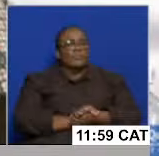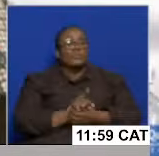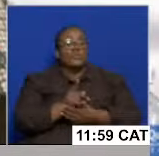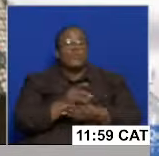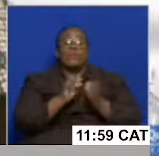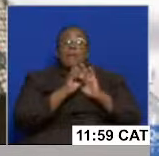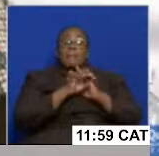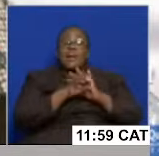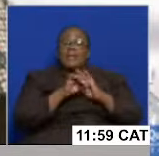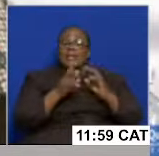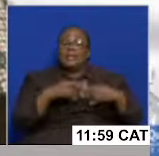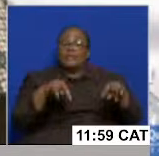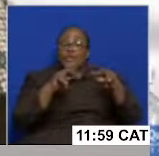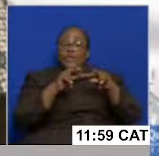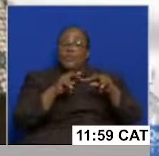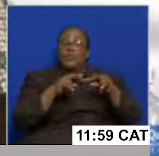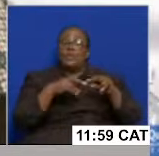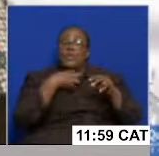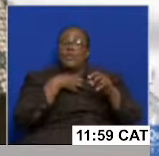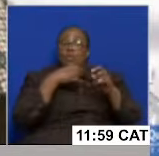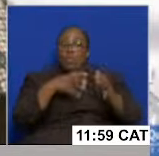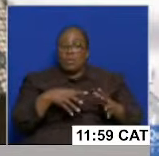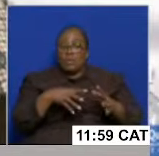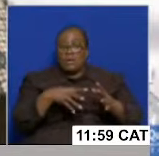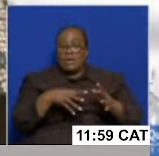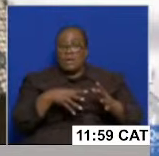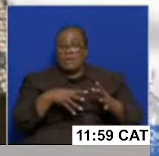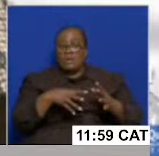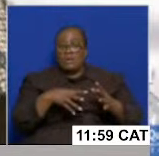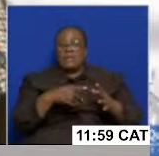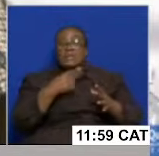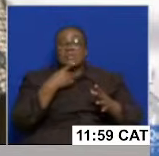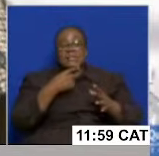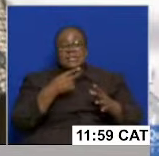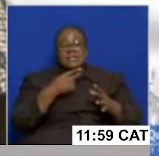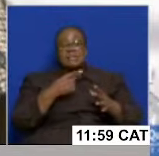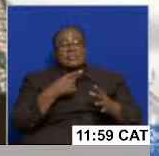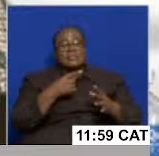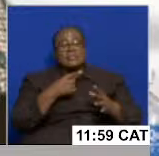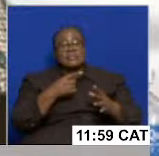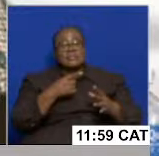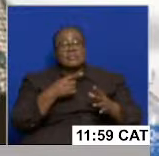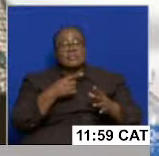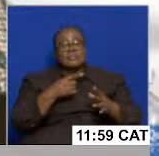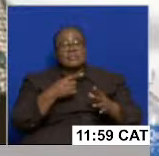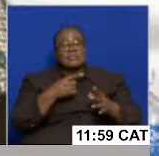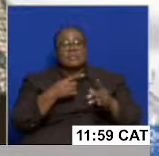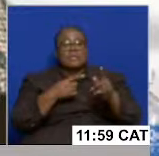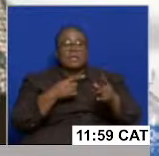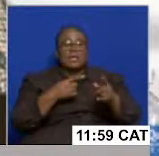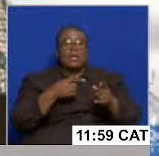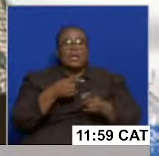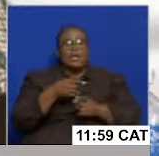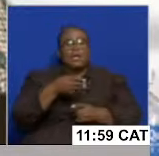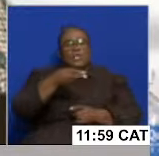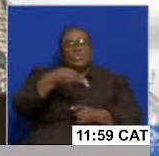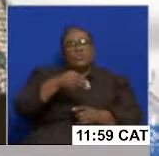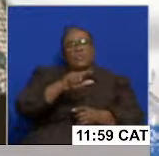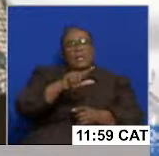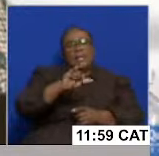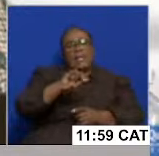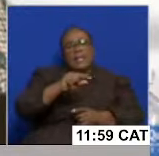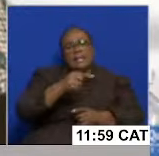owner attaches to the Sugarlight that was removed from his apartment versus the amount that was paid